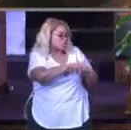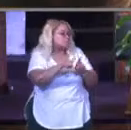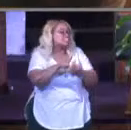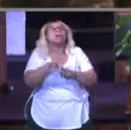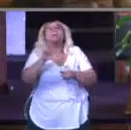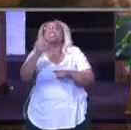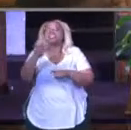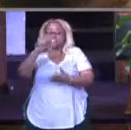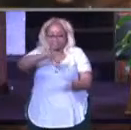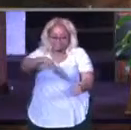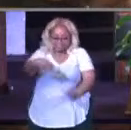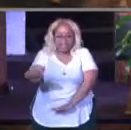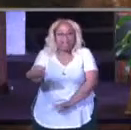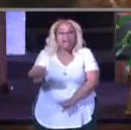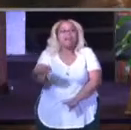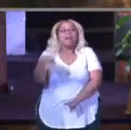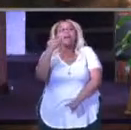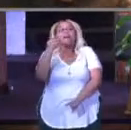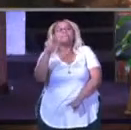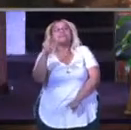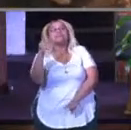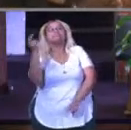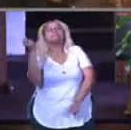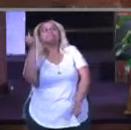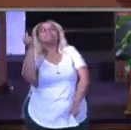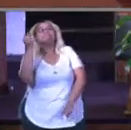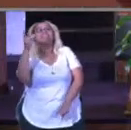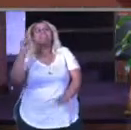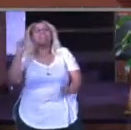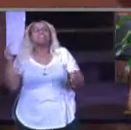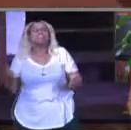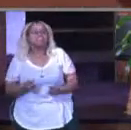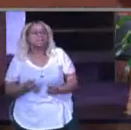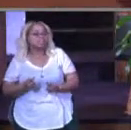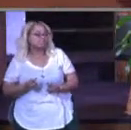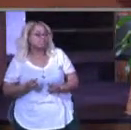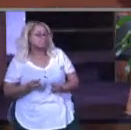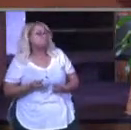too. And she died. Peter retained their sin.